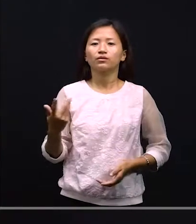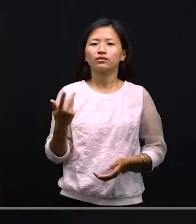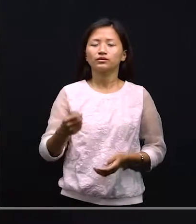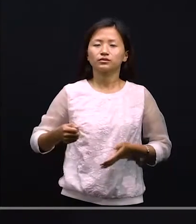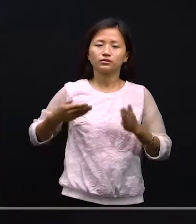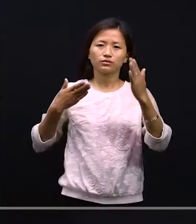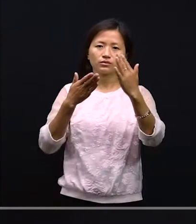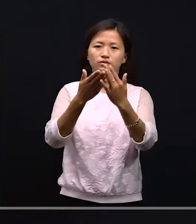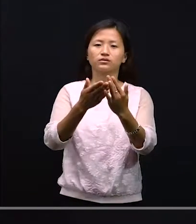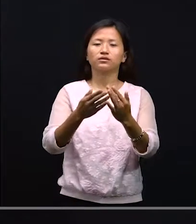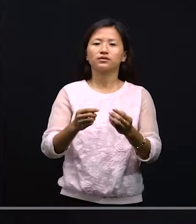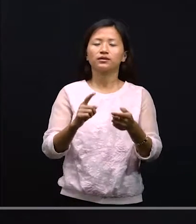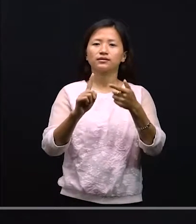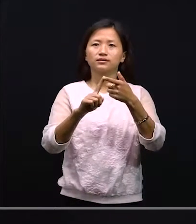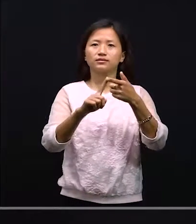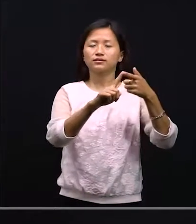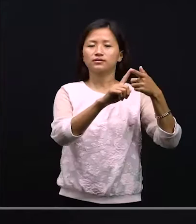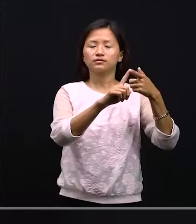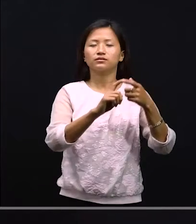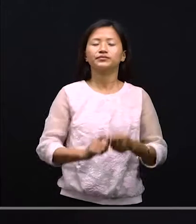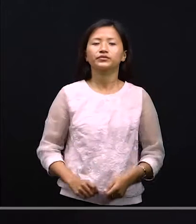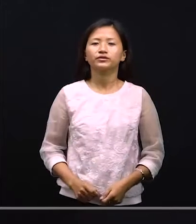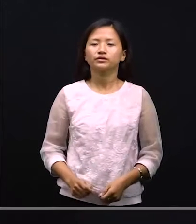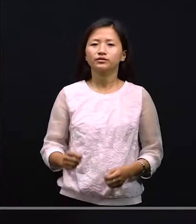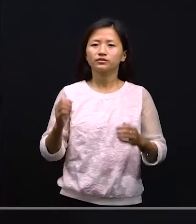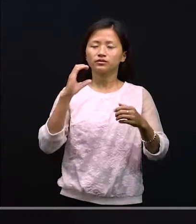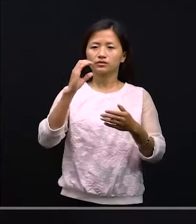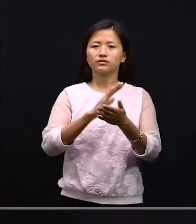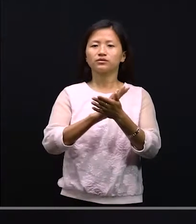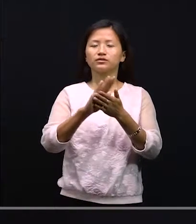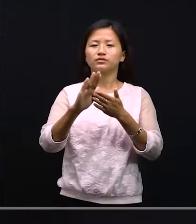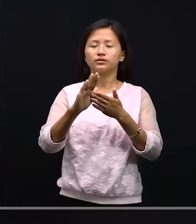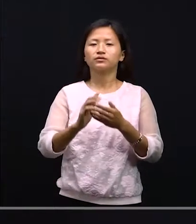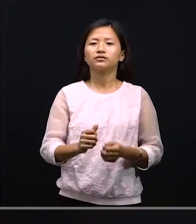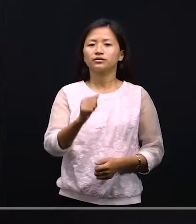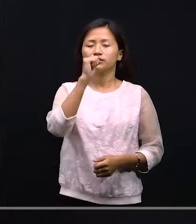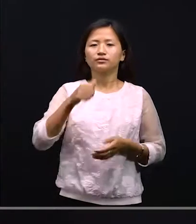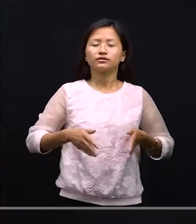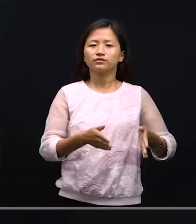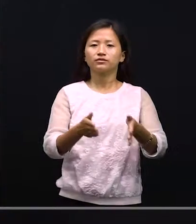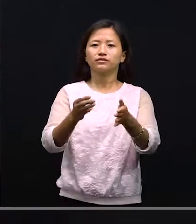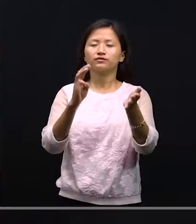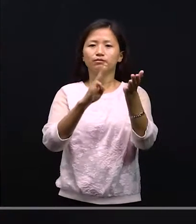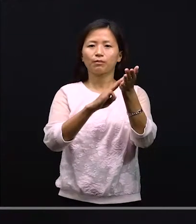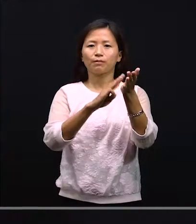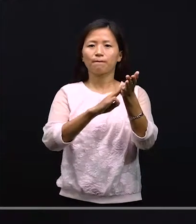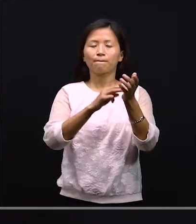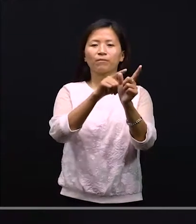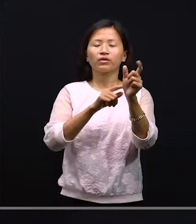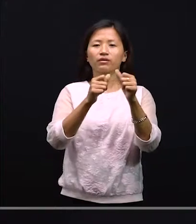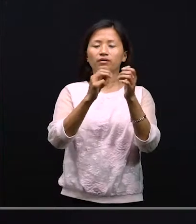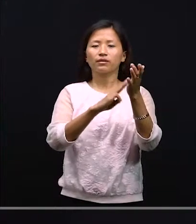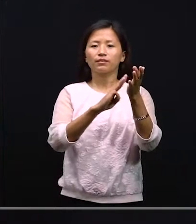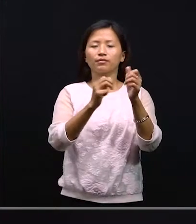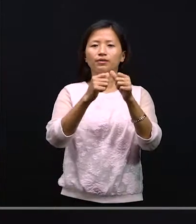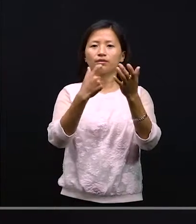are towards the east, they used to go and join the Chinwin river of Myanmar. All right, now to begin with, I'm